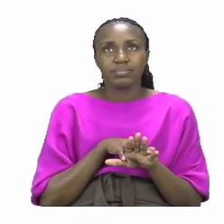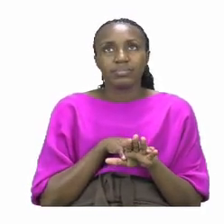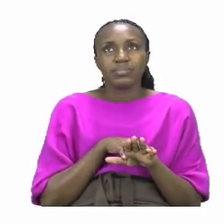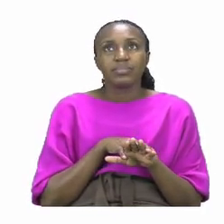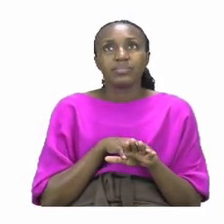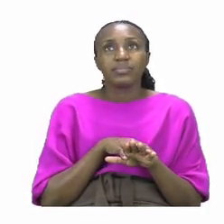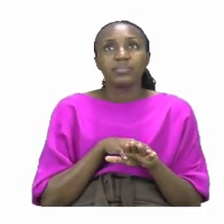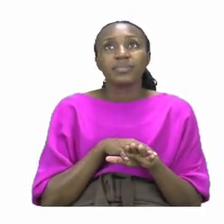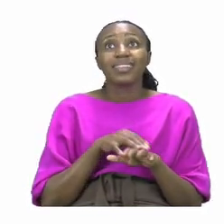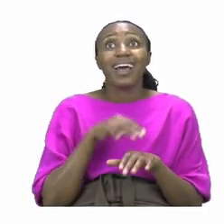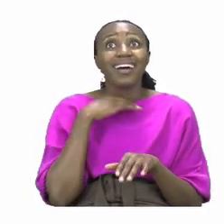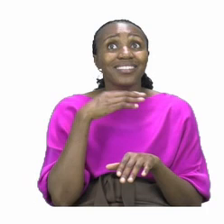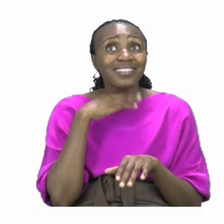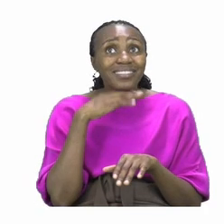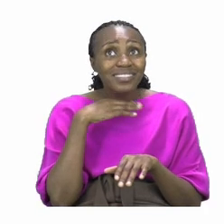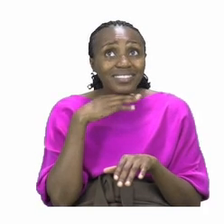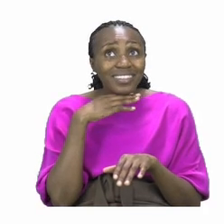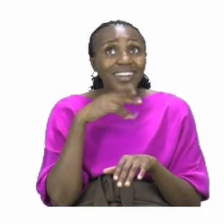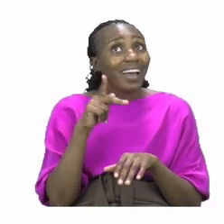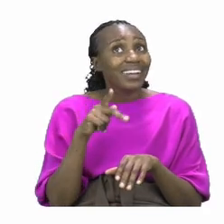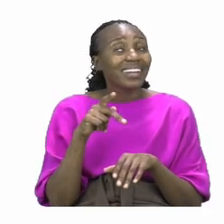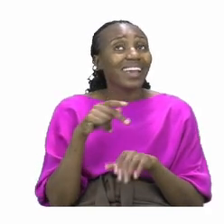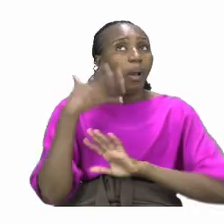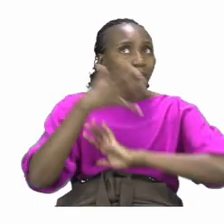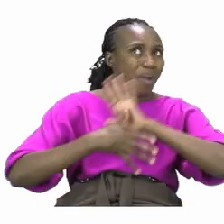story about Jack and the Beanstalk to someone else so that they can